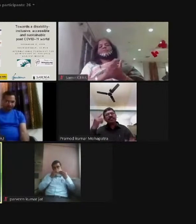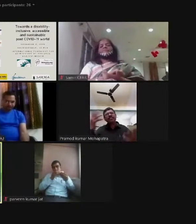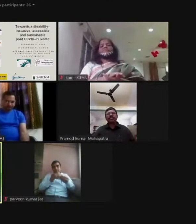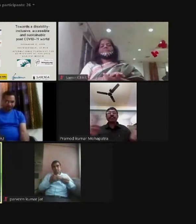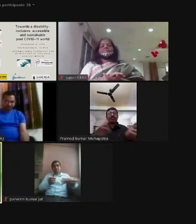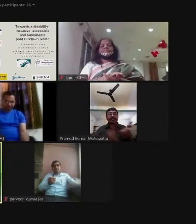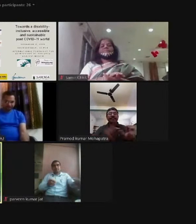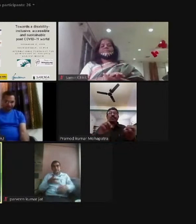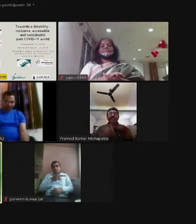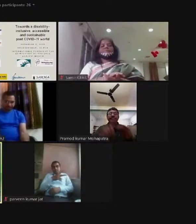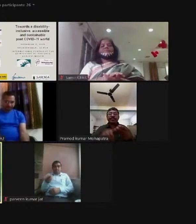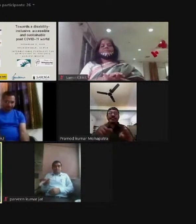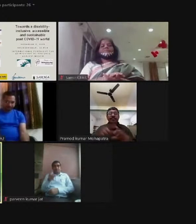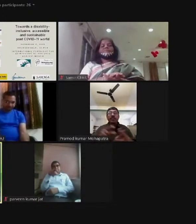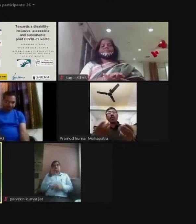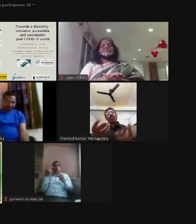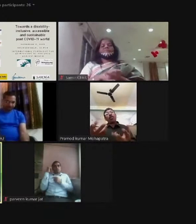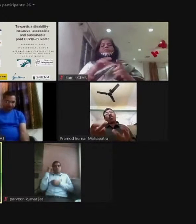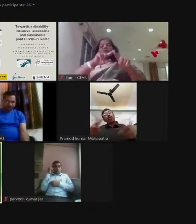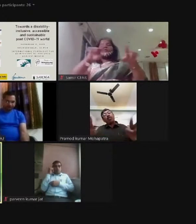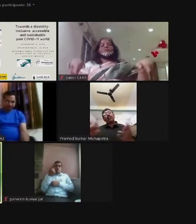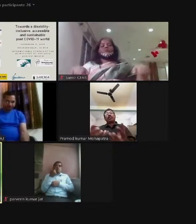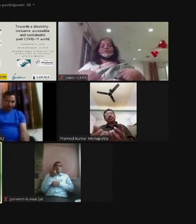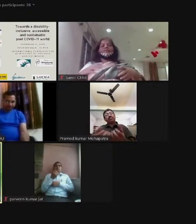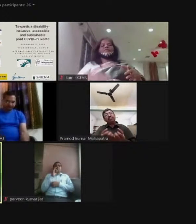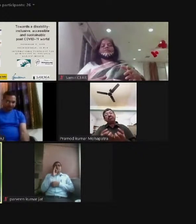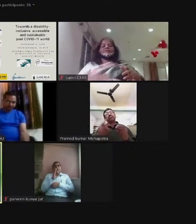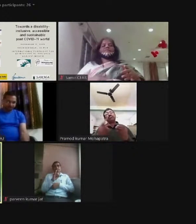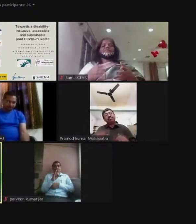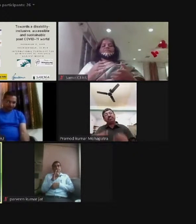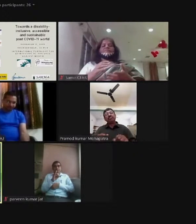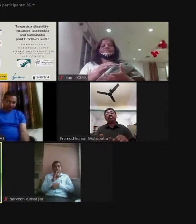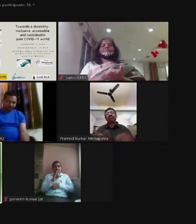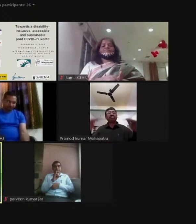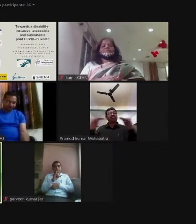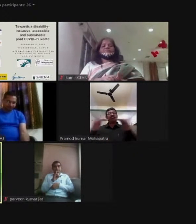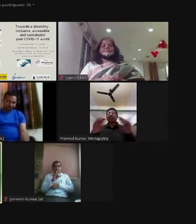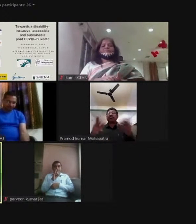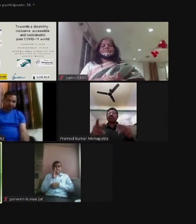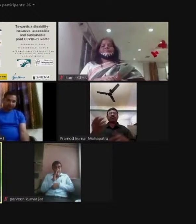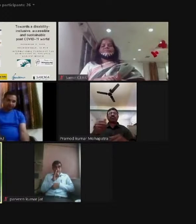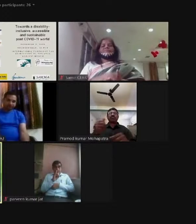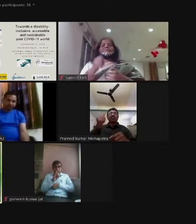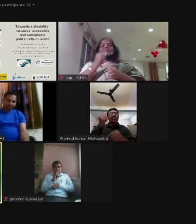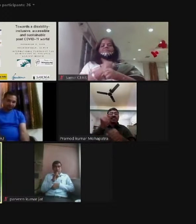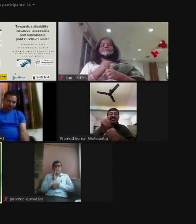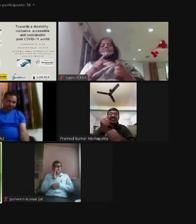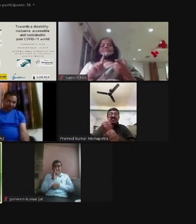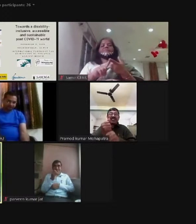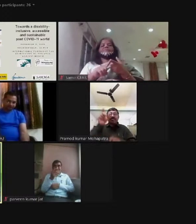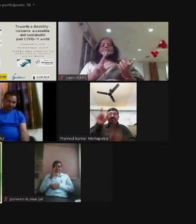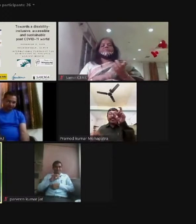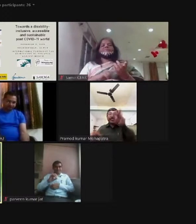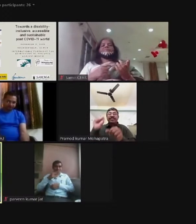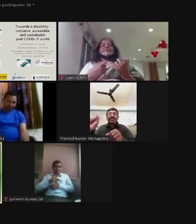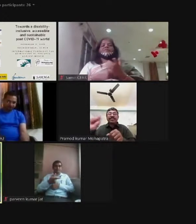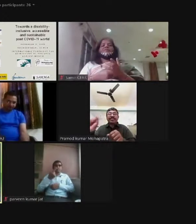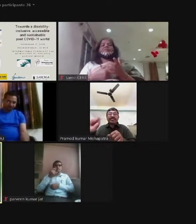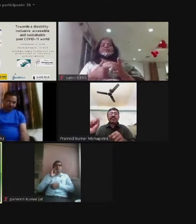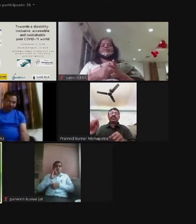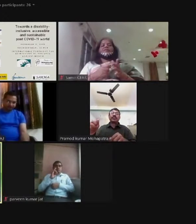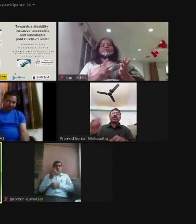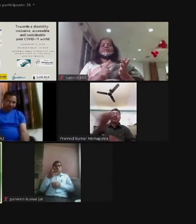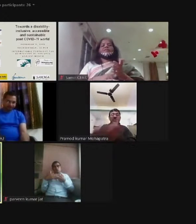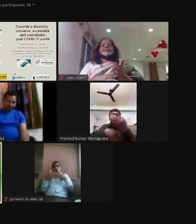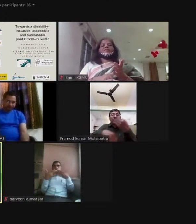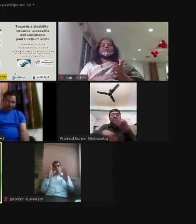different. For example, if we provision a toilet or a general toilet may not be fit for